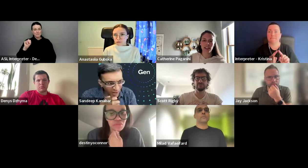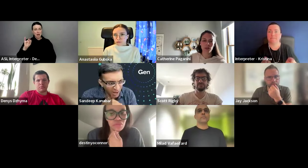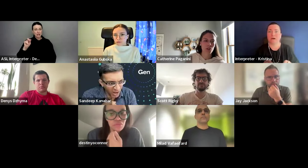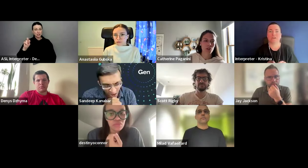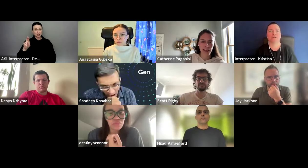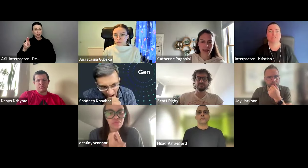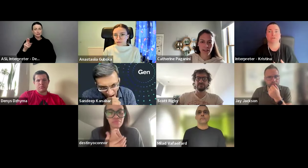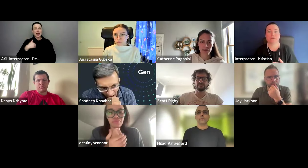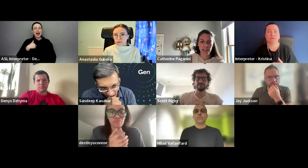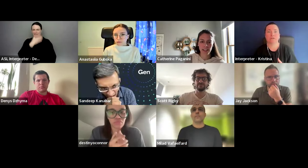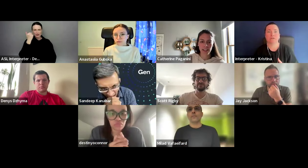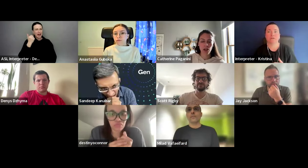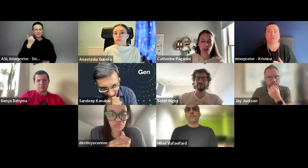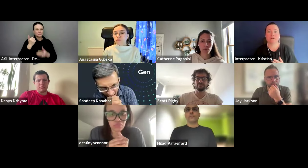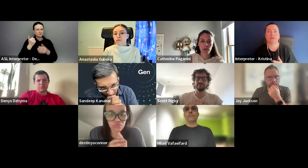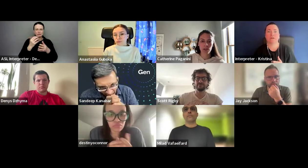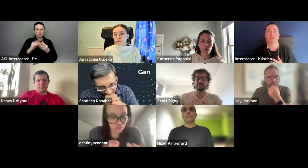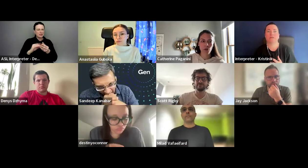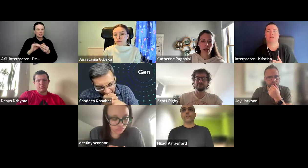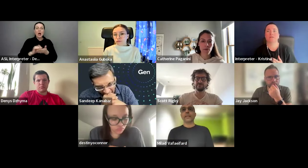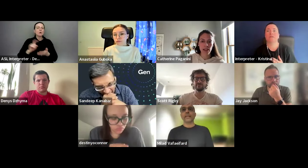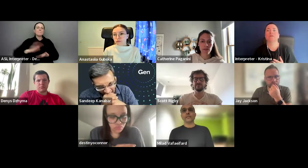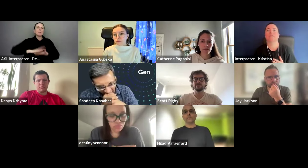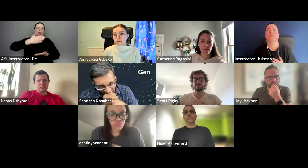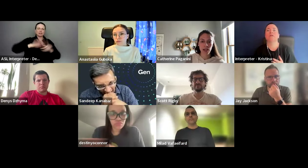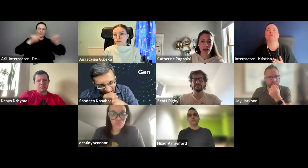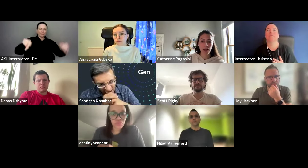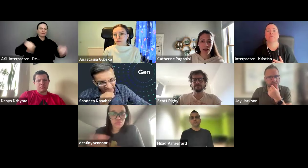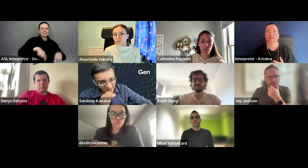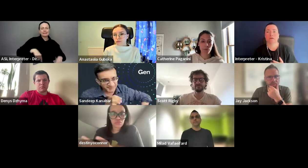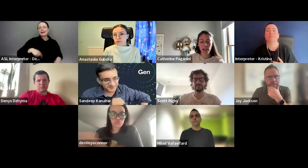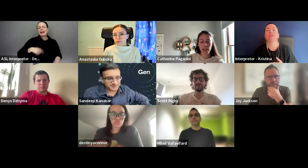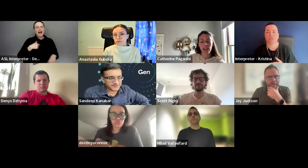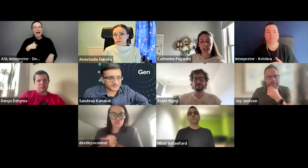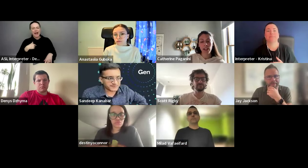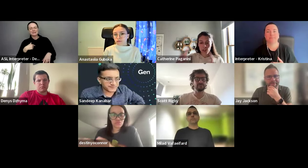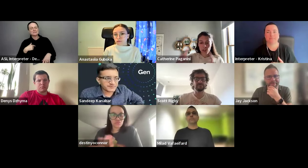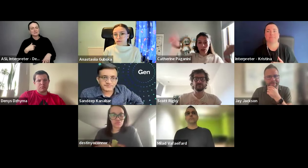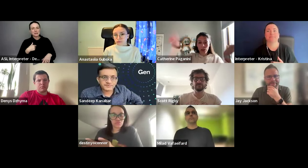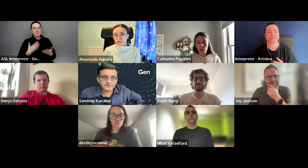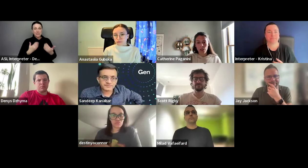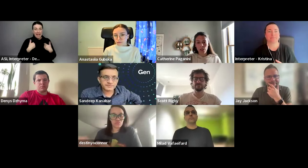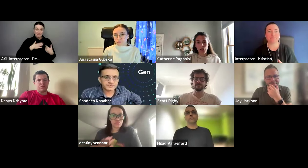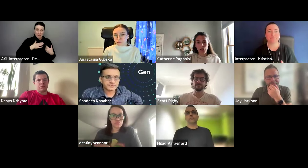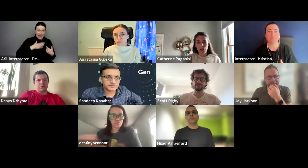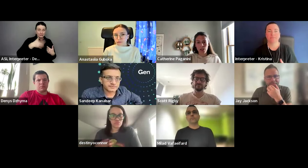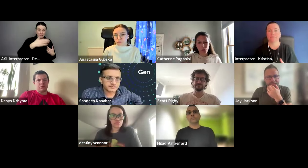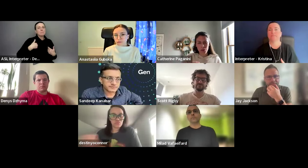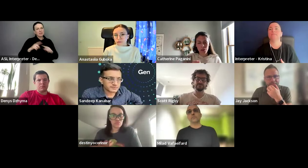to mention that, like, we should like have a laptop. So I may have sometimes mine, but like there's a